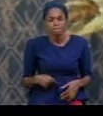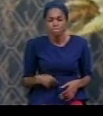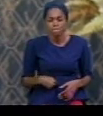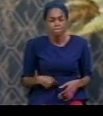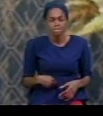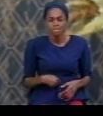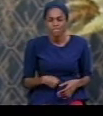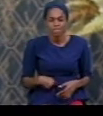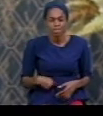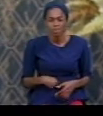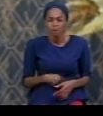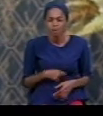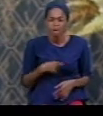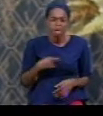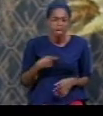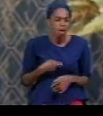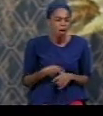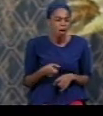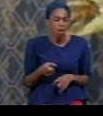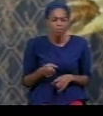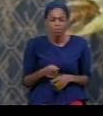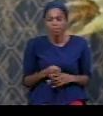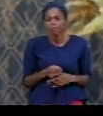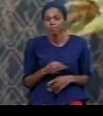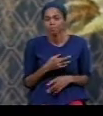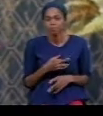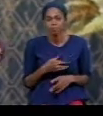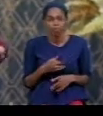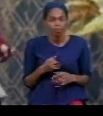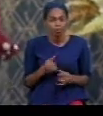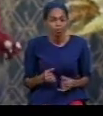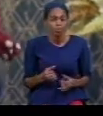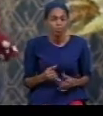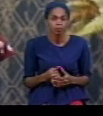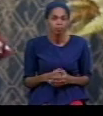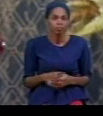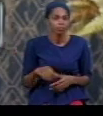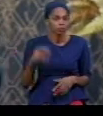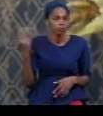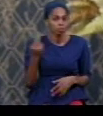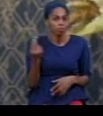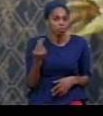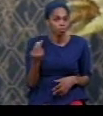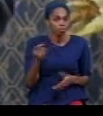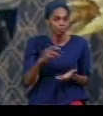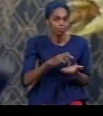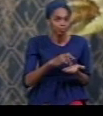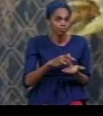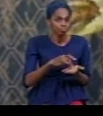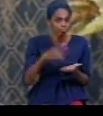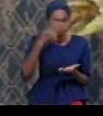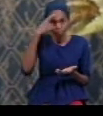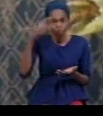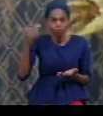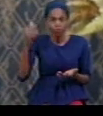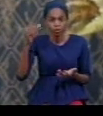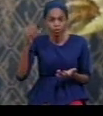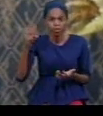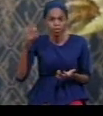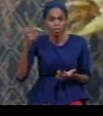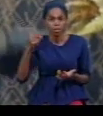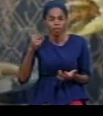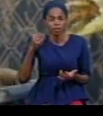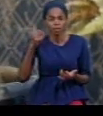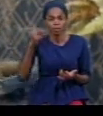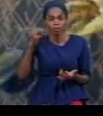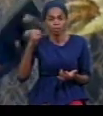on Thursday, my asthma drugs finished. I said, God, what will I do now? And I'm going to Crusade. I